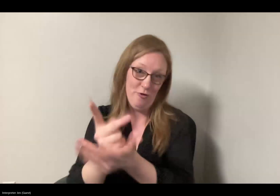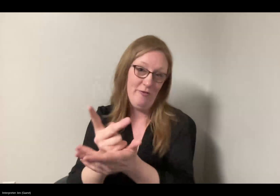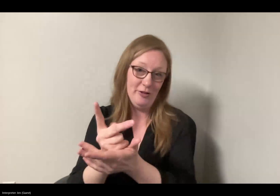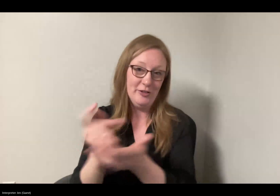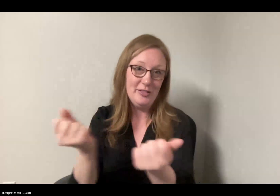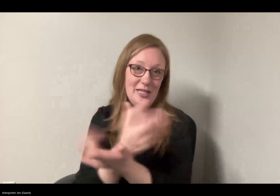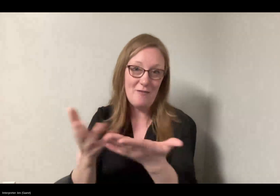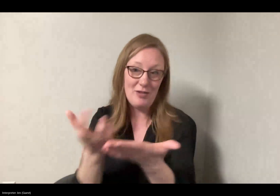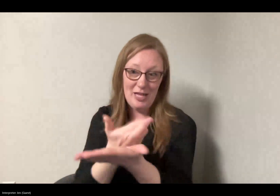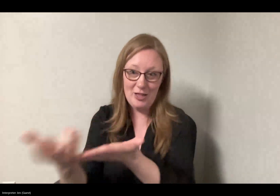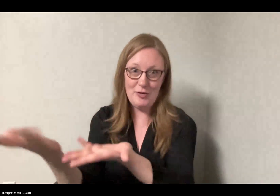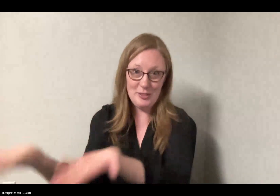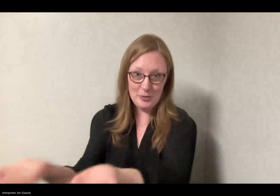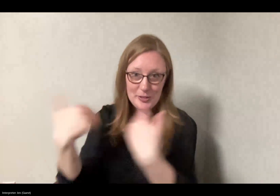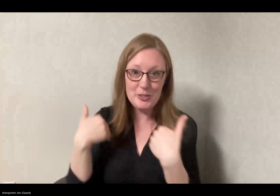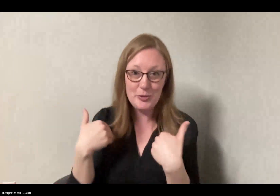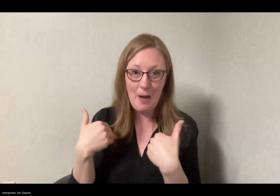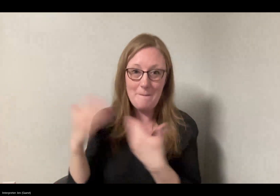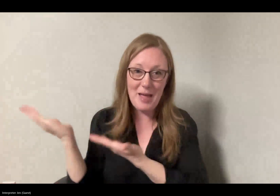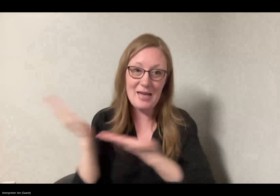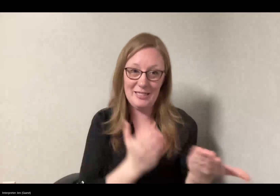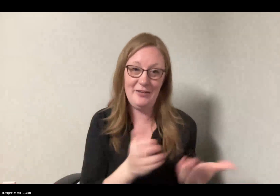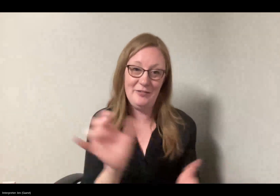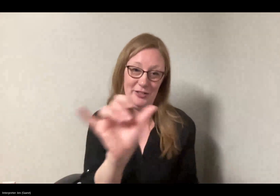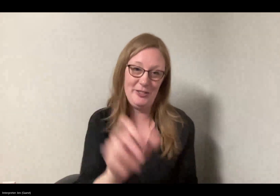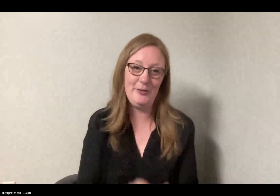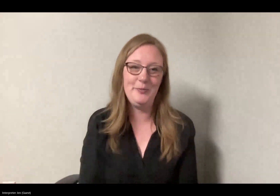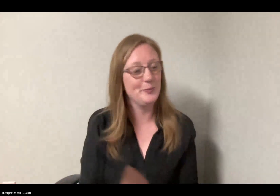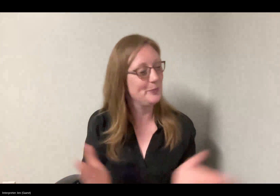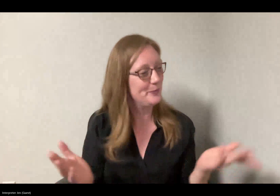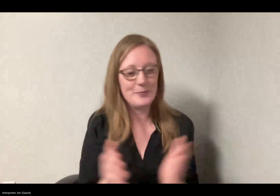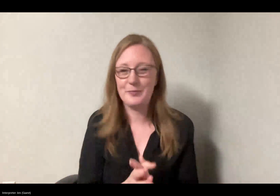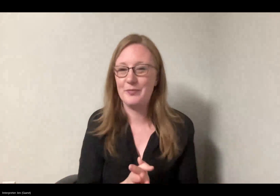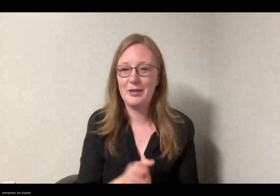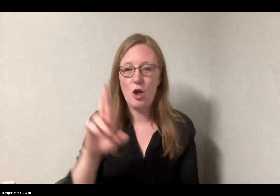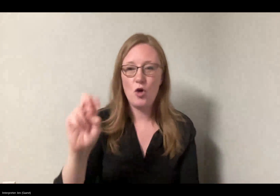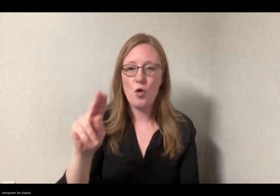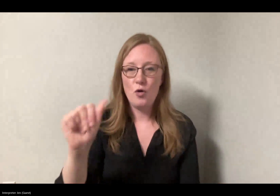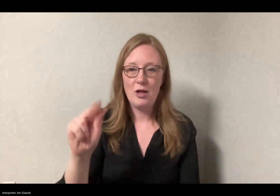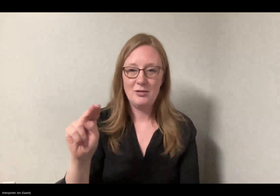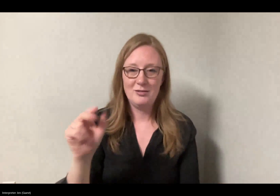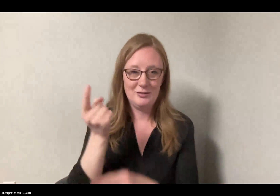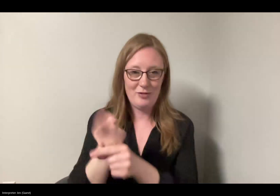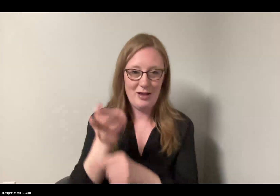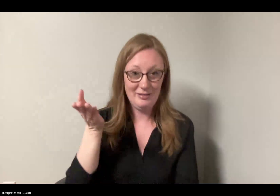get the resources and get them delivered. So, right, Ronan?